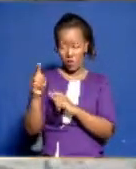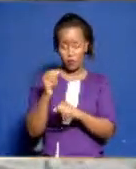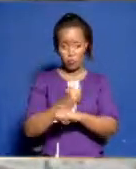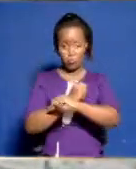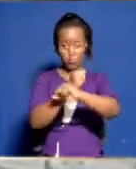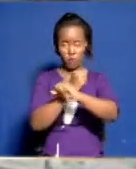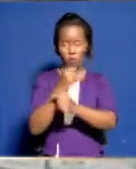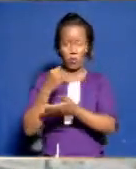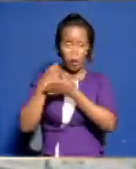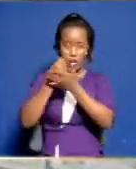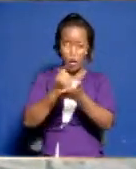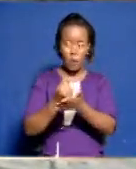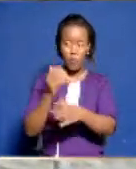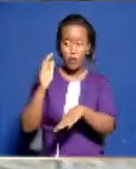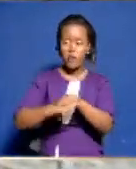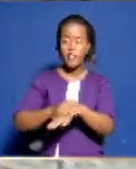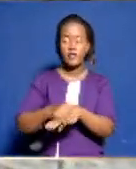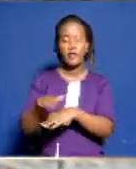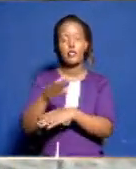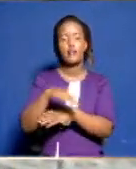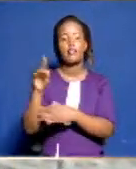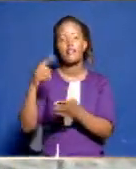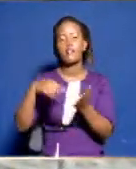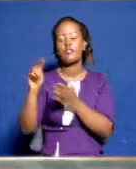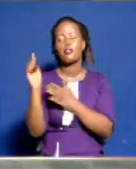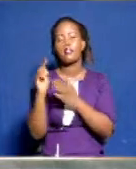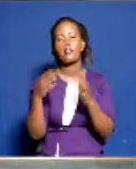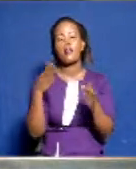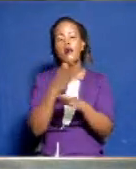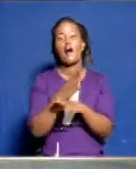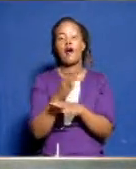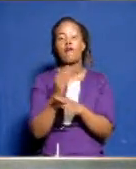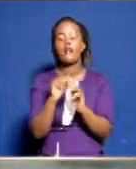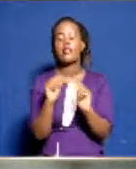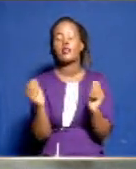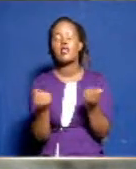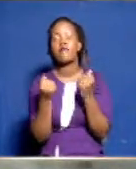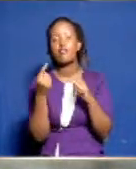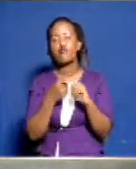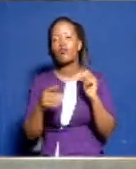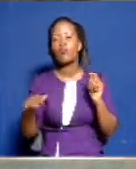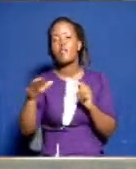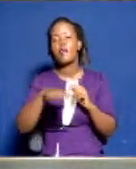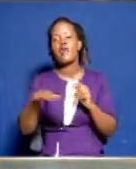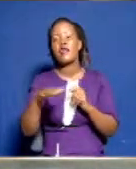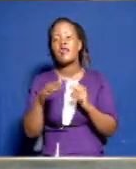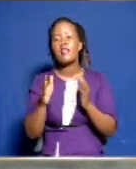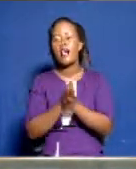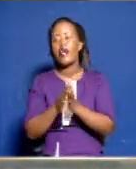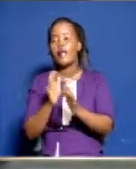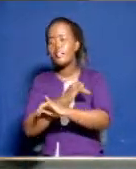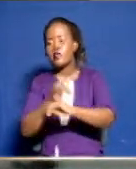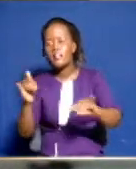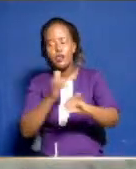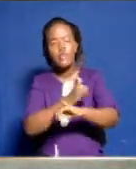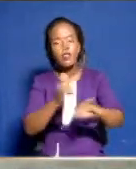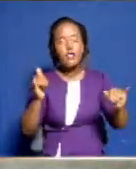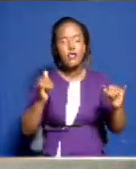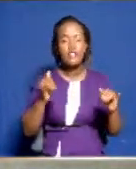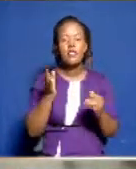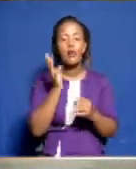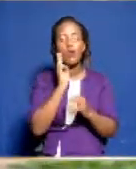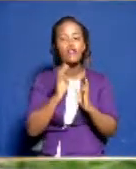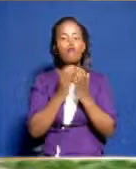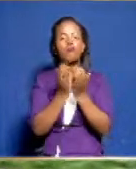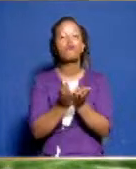hatchlings find the right way to the sea after climbing out of their nests, as well as clean up plastic waste on the beach to avoid being